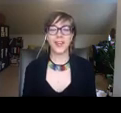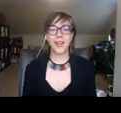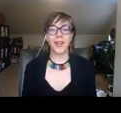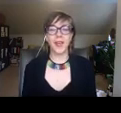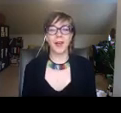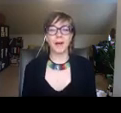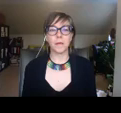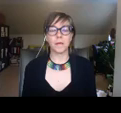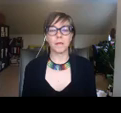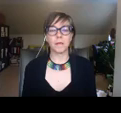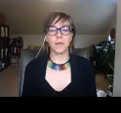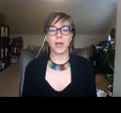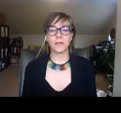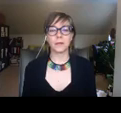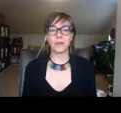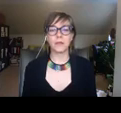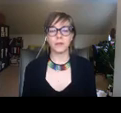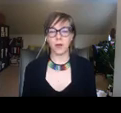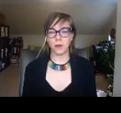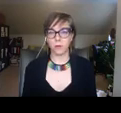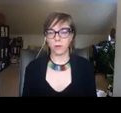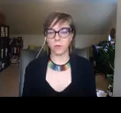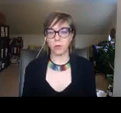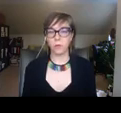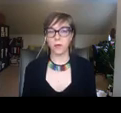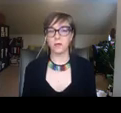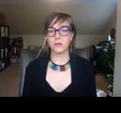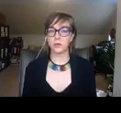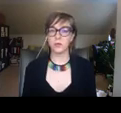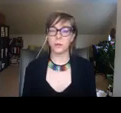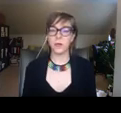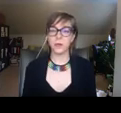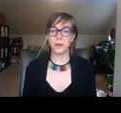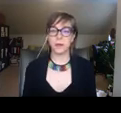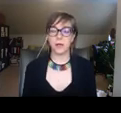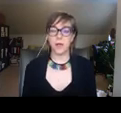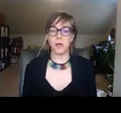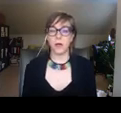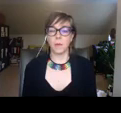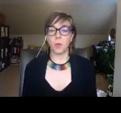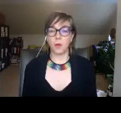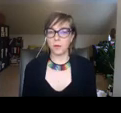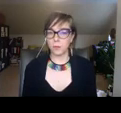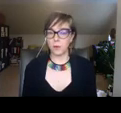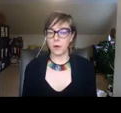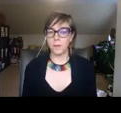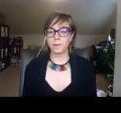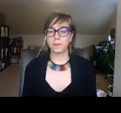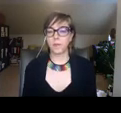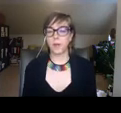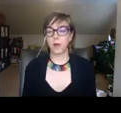situation. And it's from Viktor Frankl, who wrote Man's Search for Meaning, a wonderful